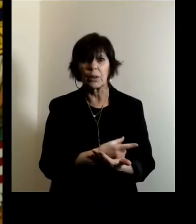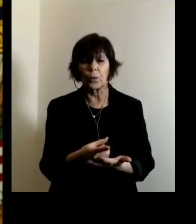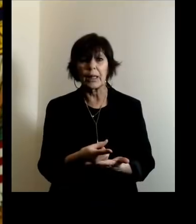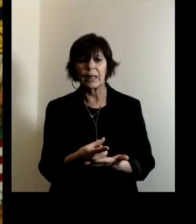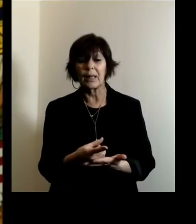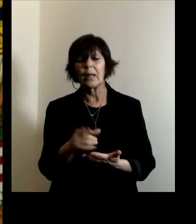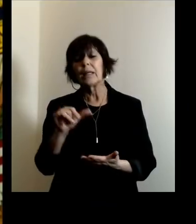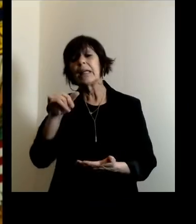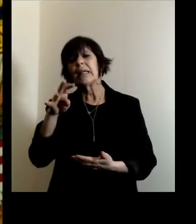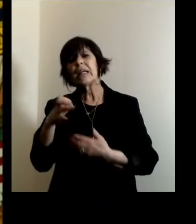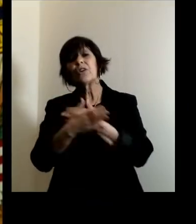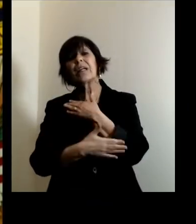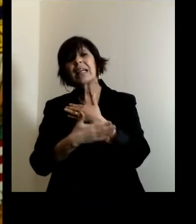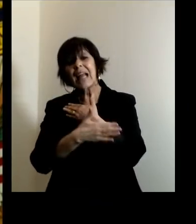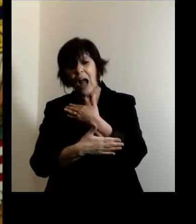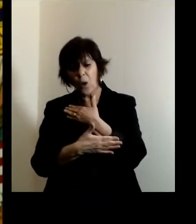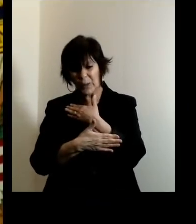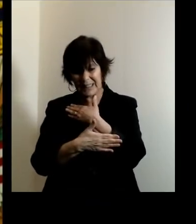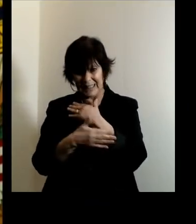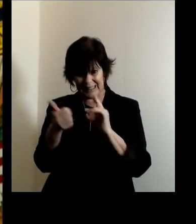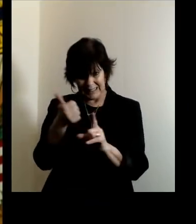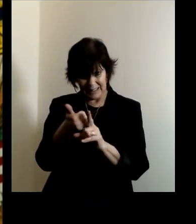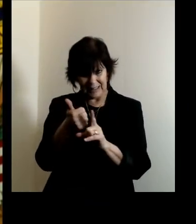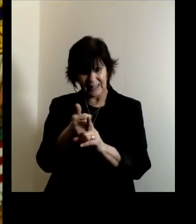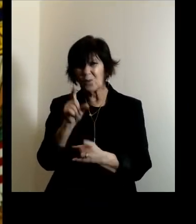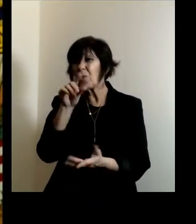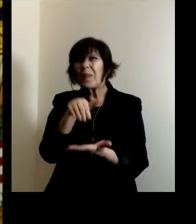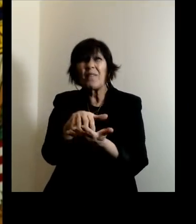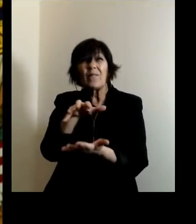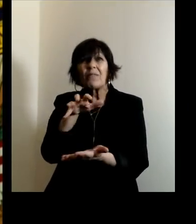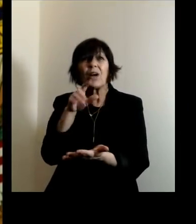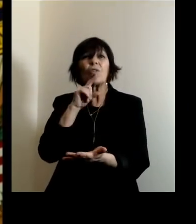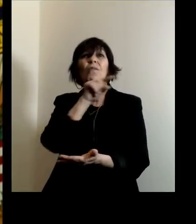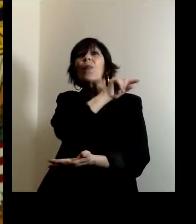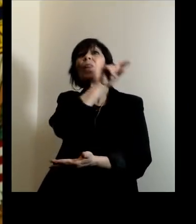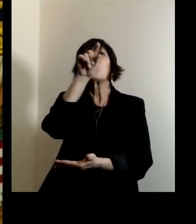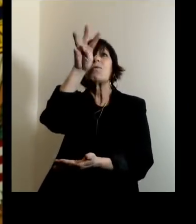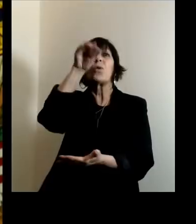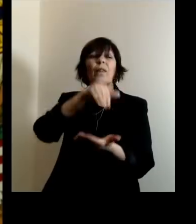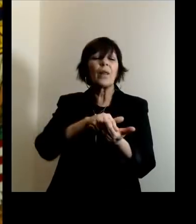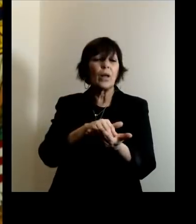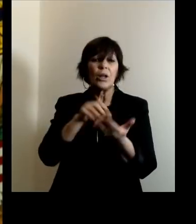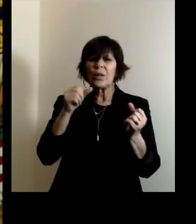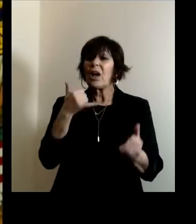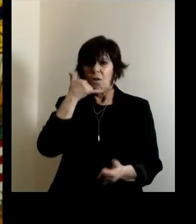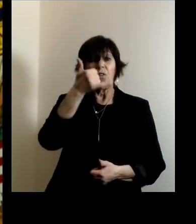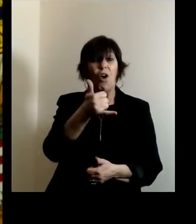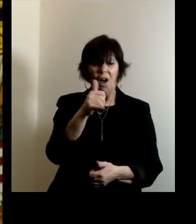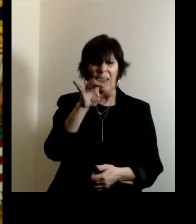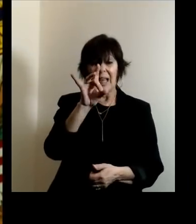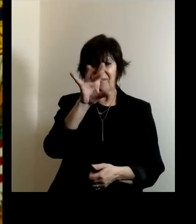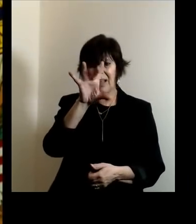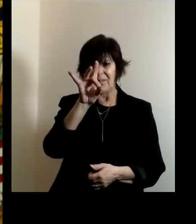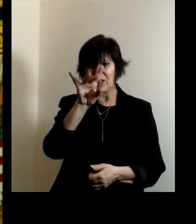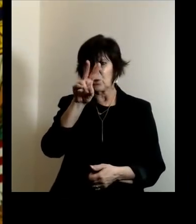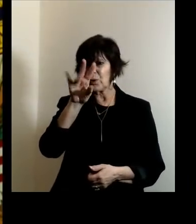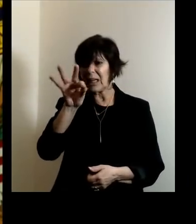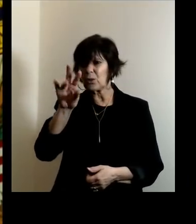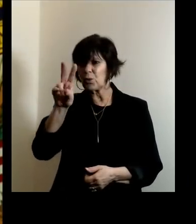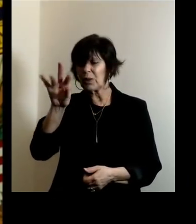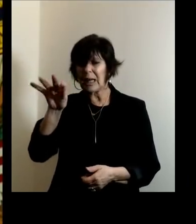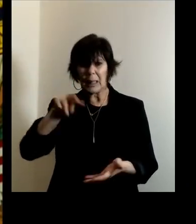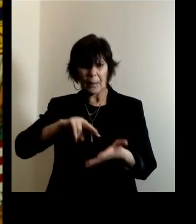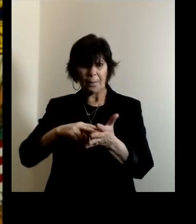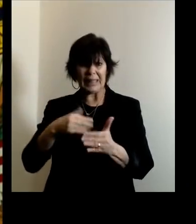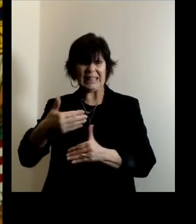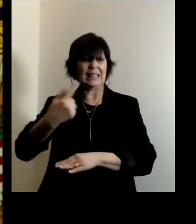But Erie County only does about 1,500 of the 40,000. You can call our 858-2929 number, but that doesn't mean you're going to get a test